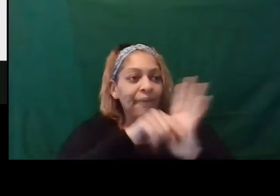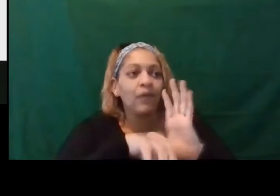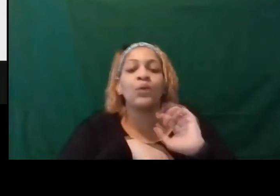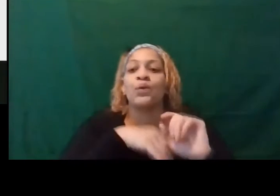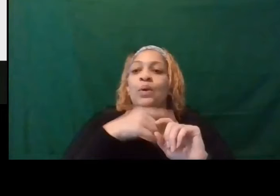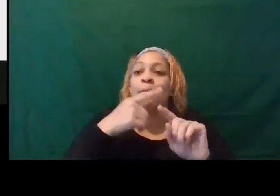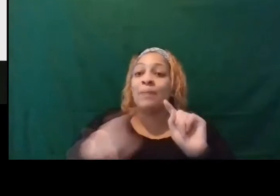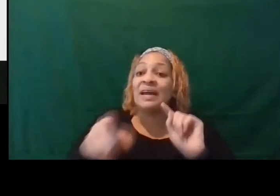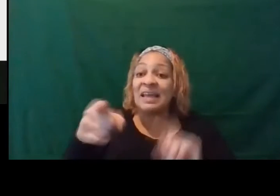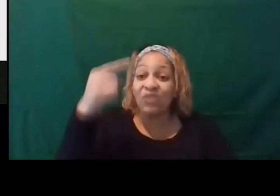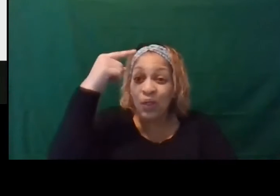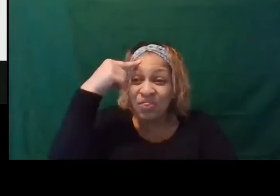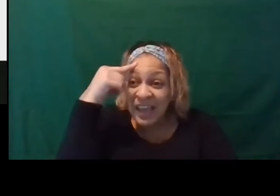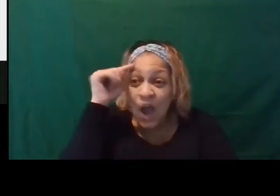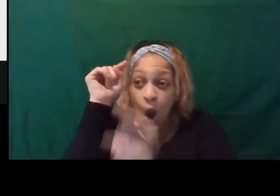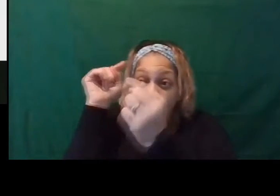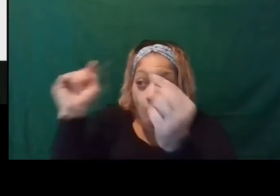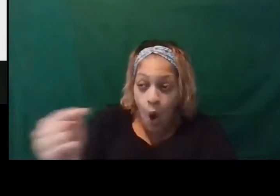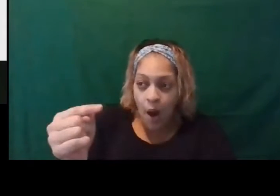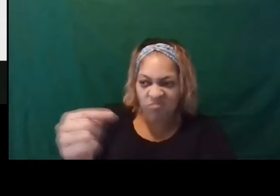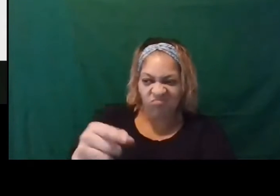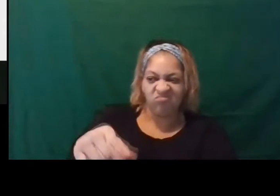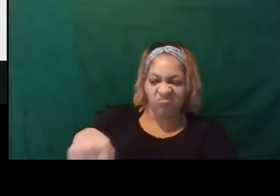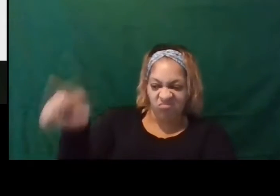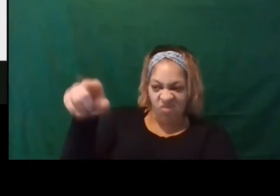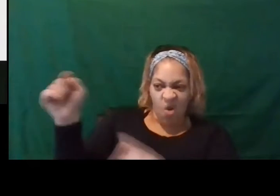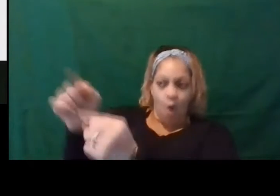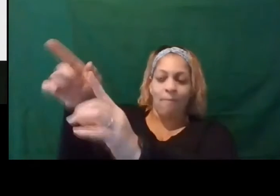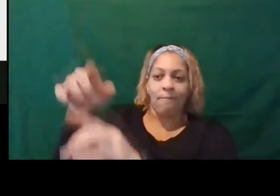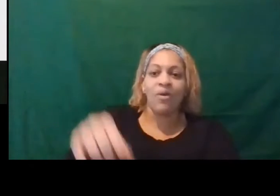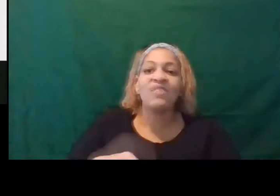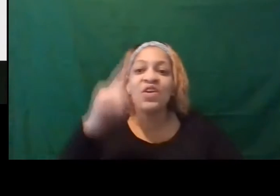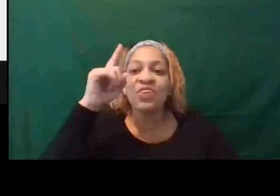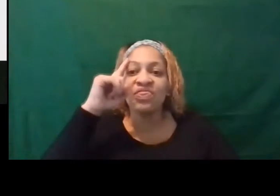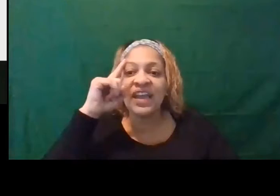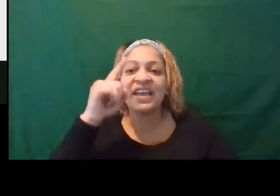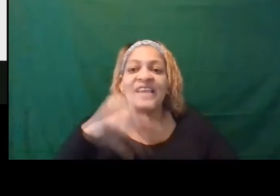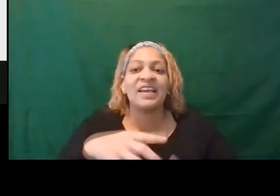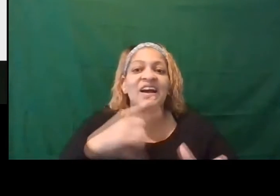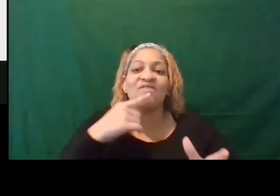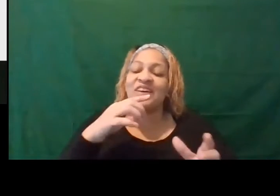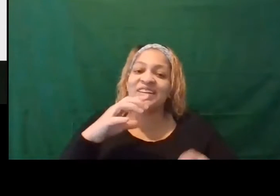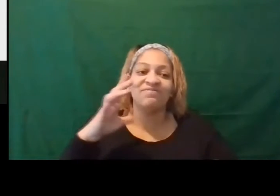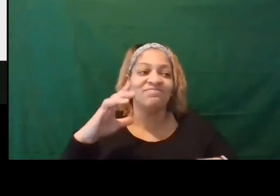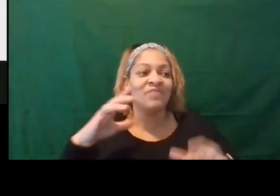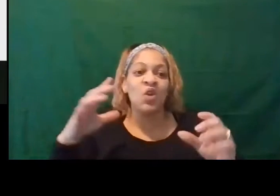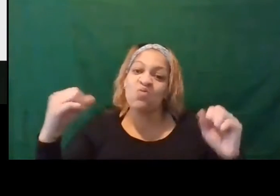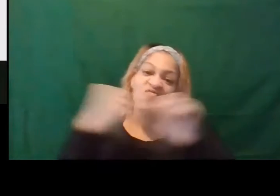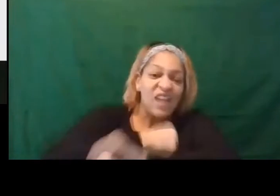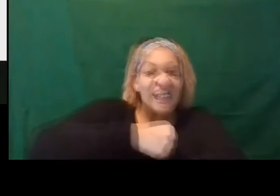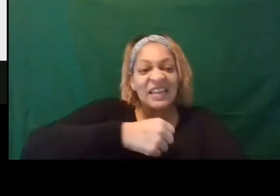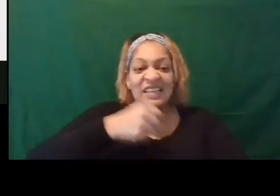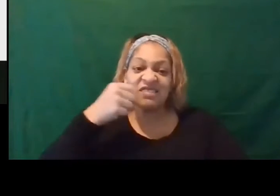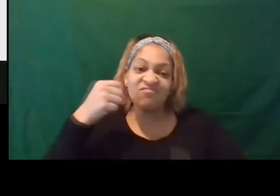if you think harm towards another, you think about opening a can on somebody, you just thought about it,